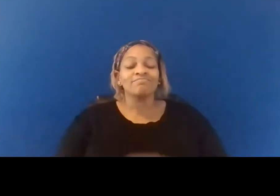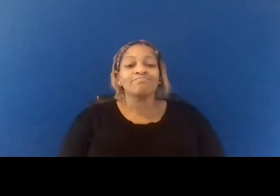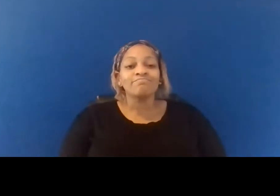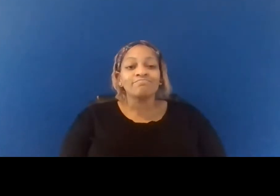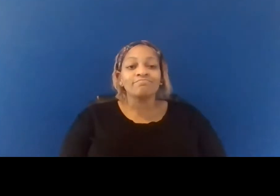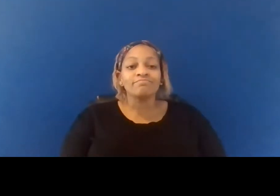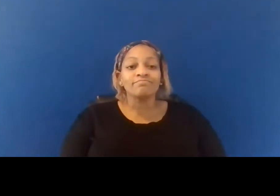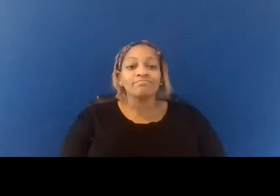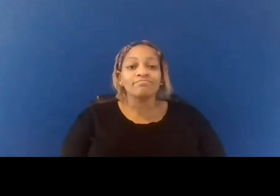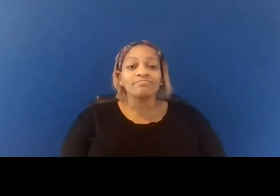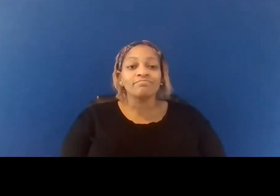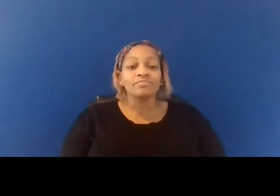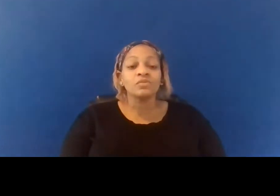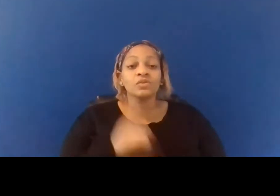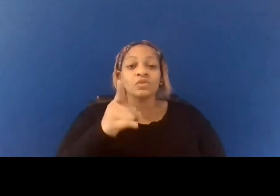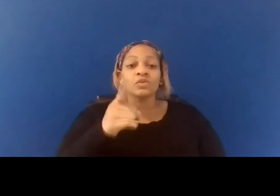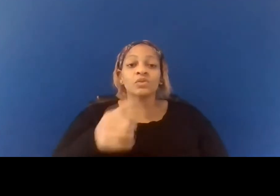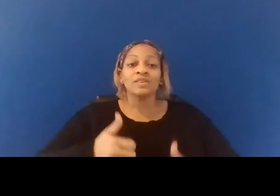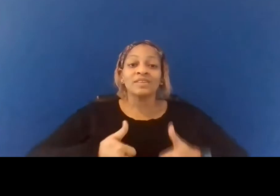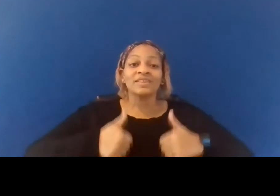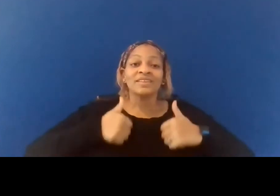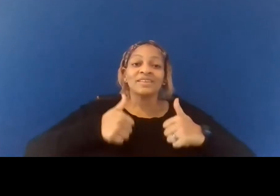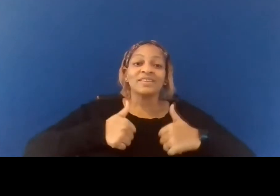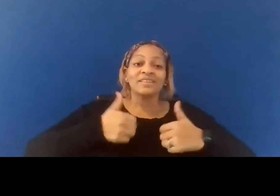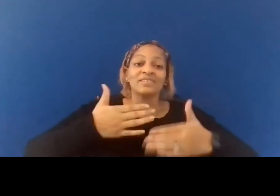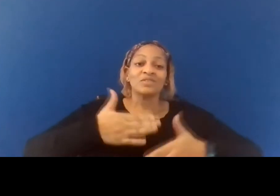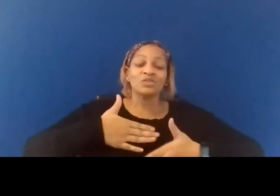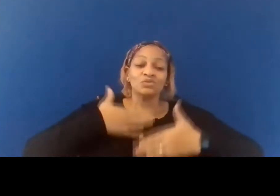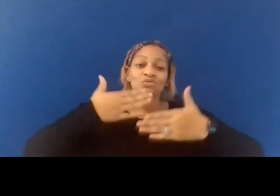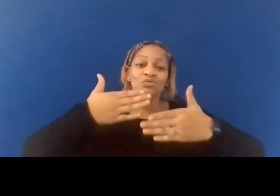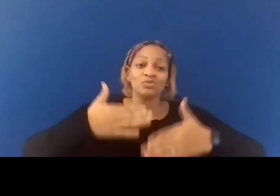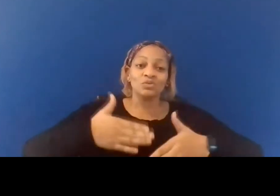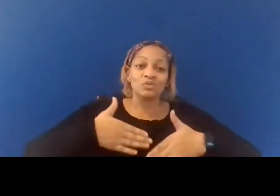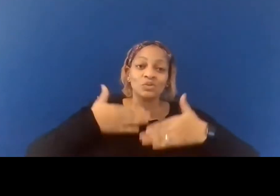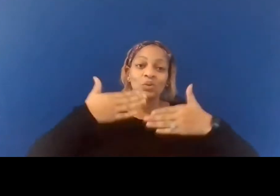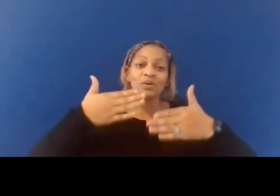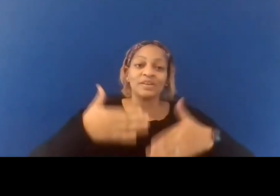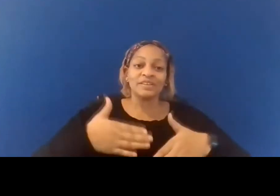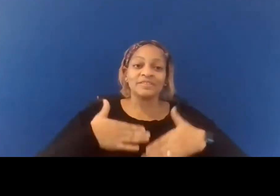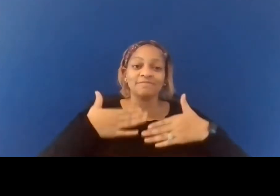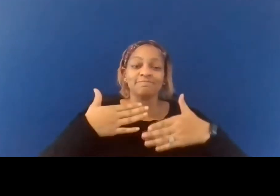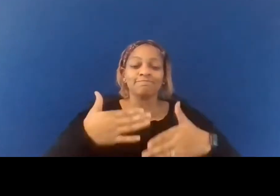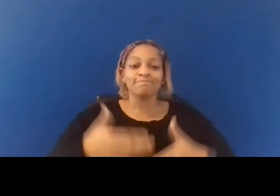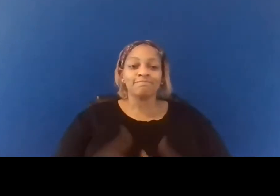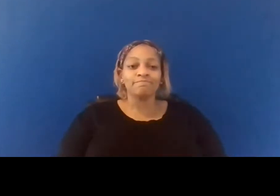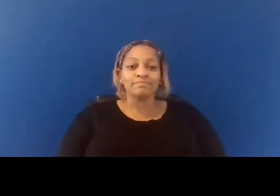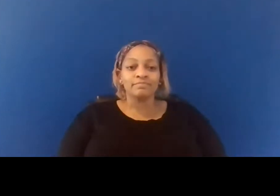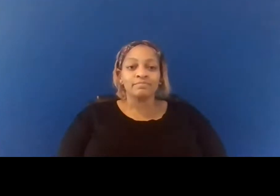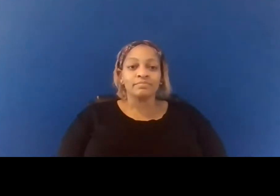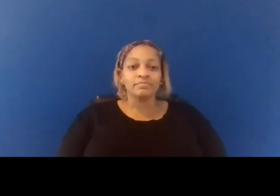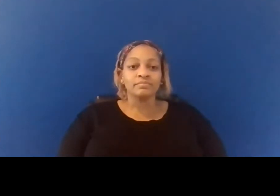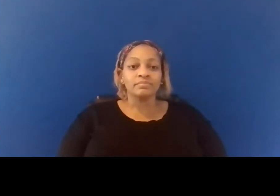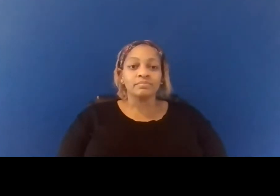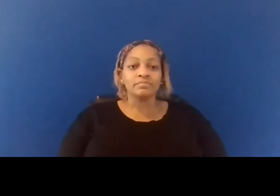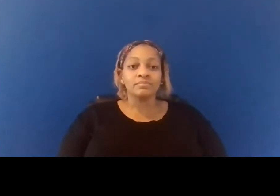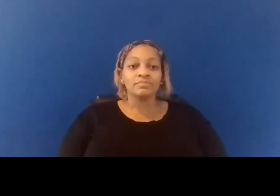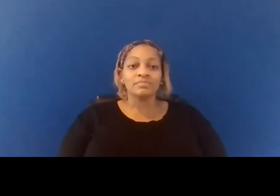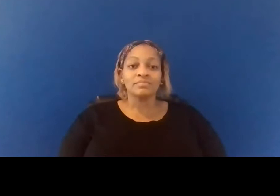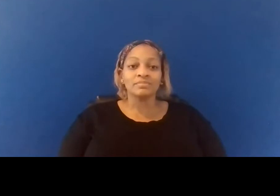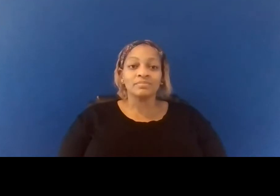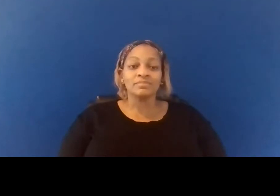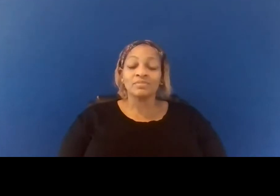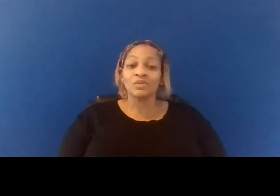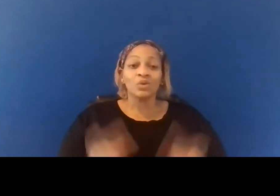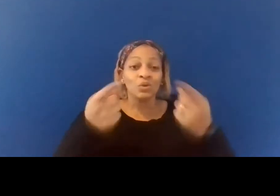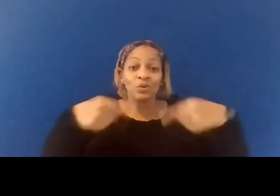You are the living joy. You are all that God is.